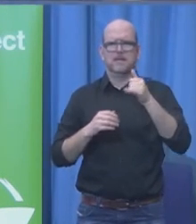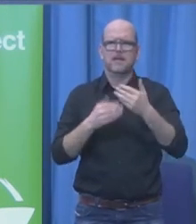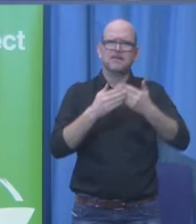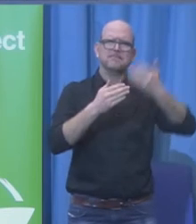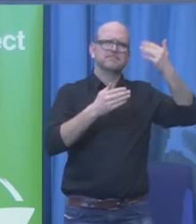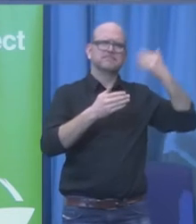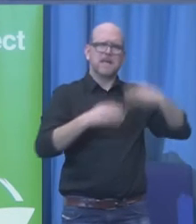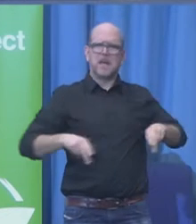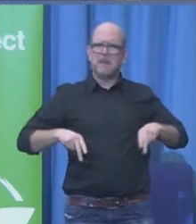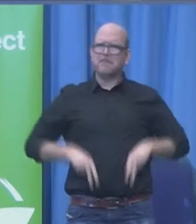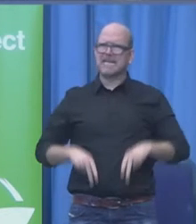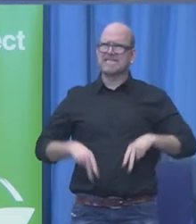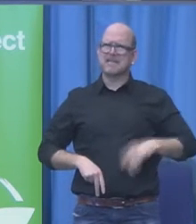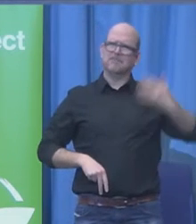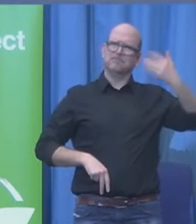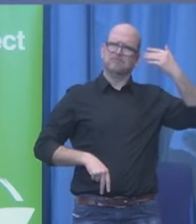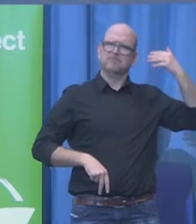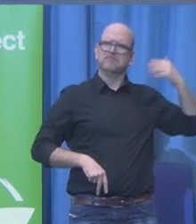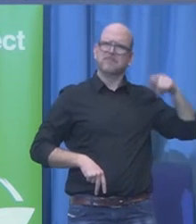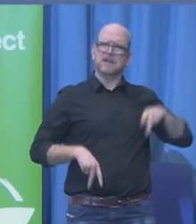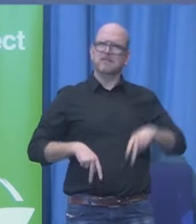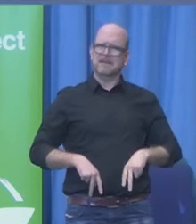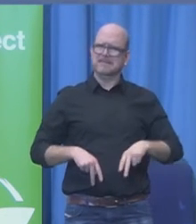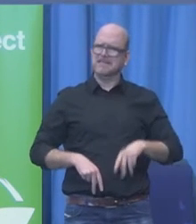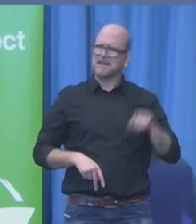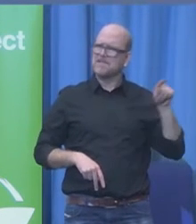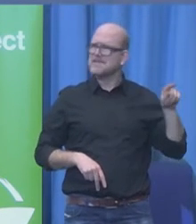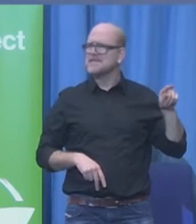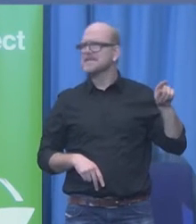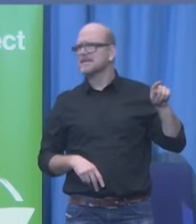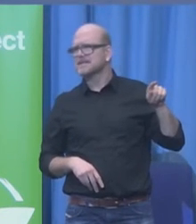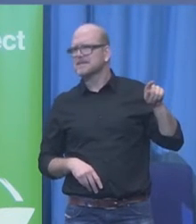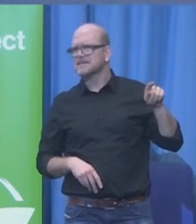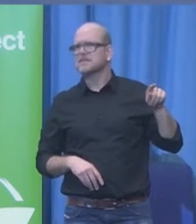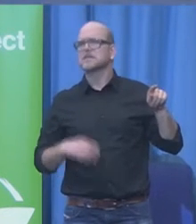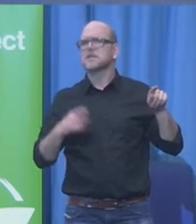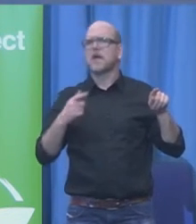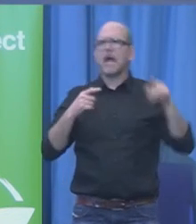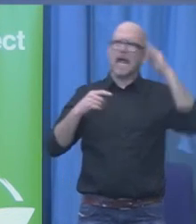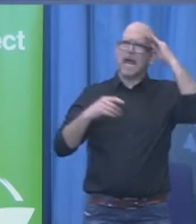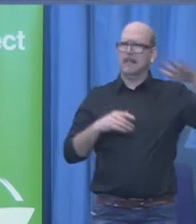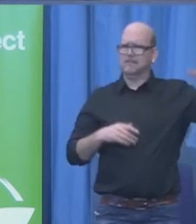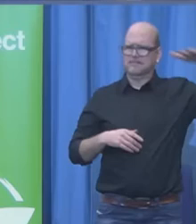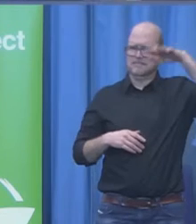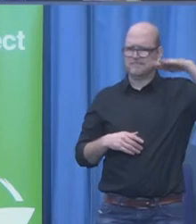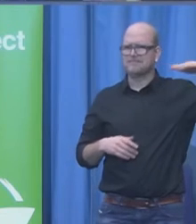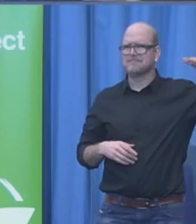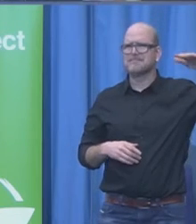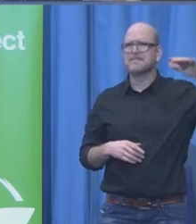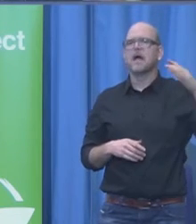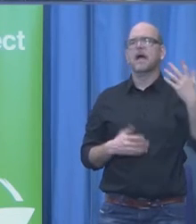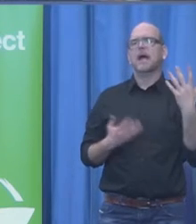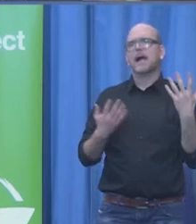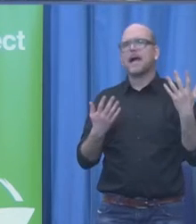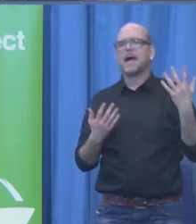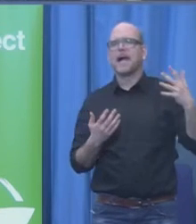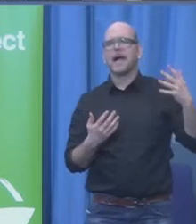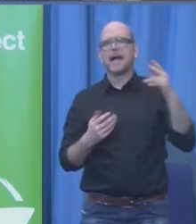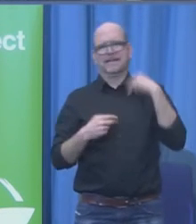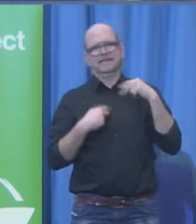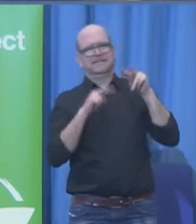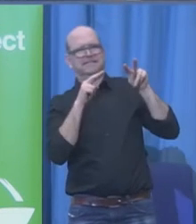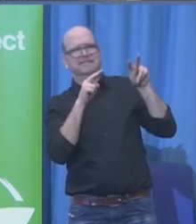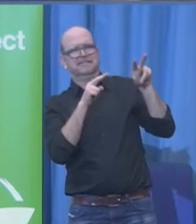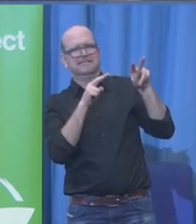government level for the first time in Ireland. We have somebody sitting, as we call it, the cabinet table,